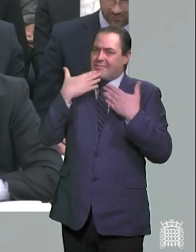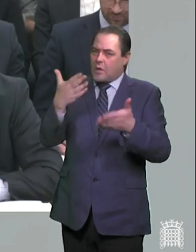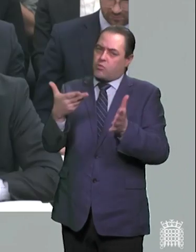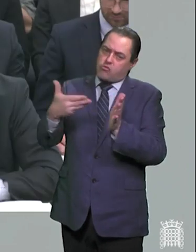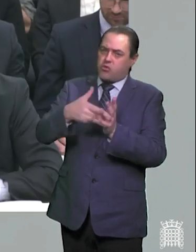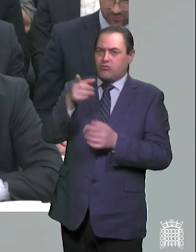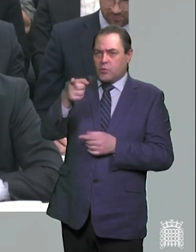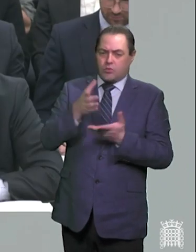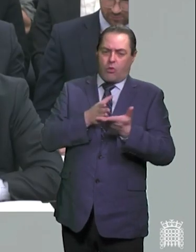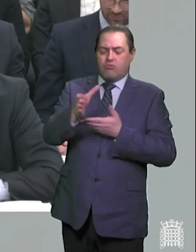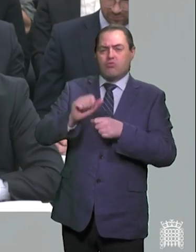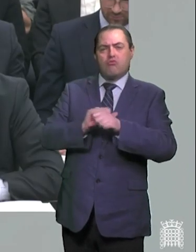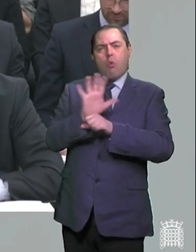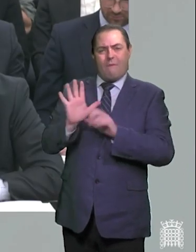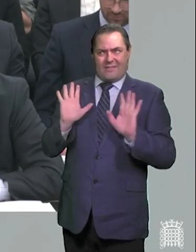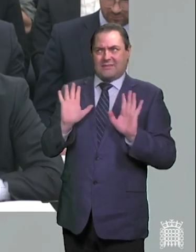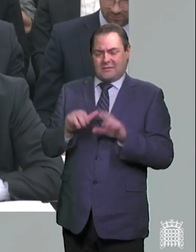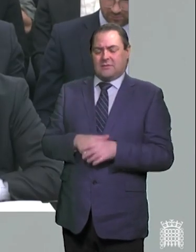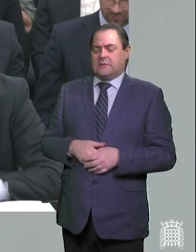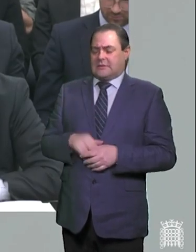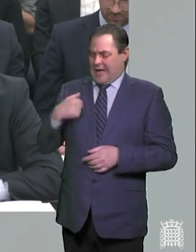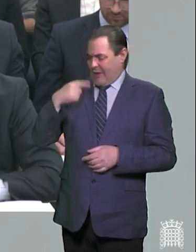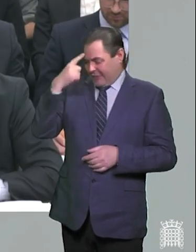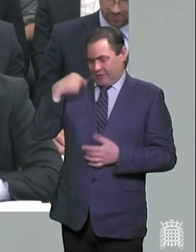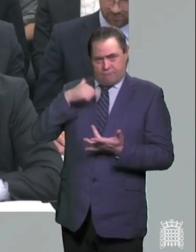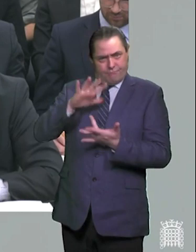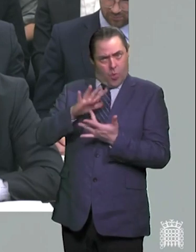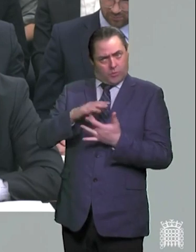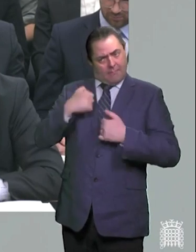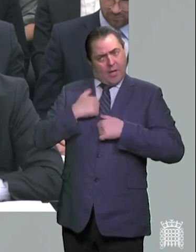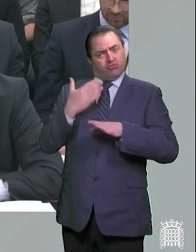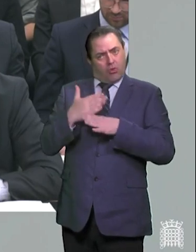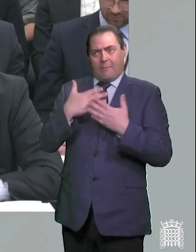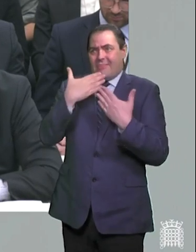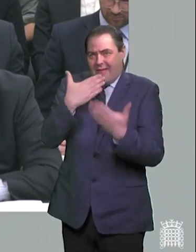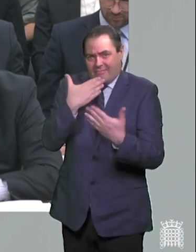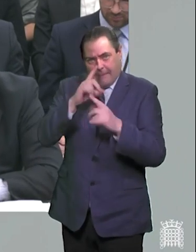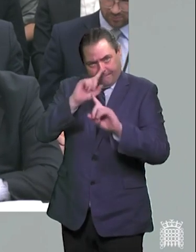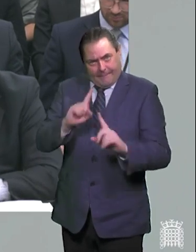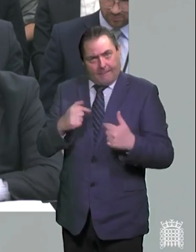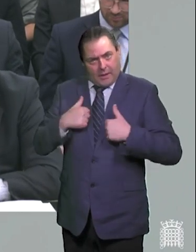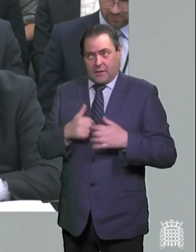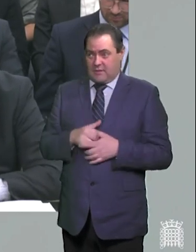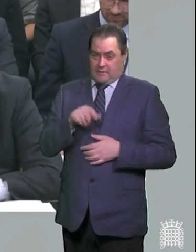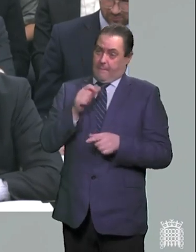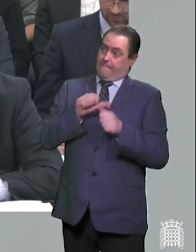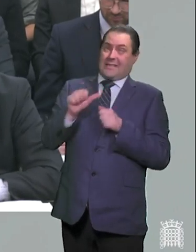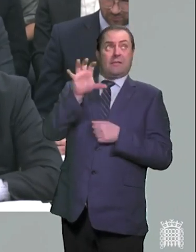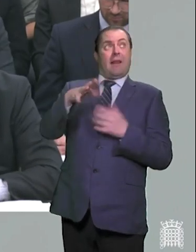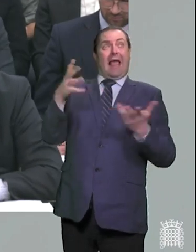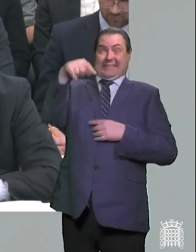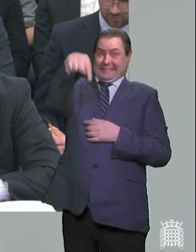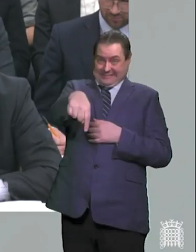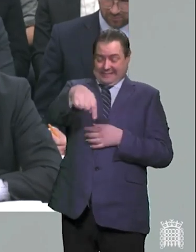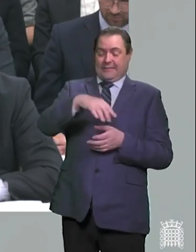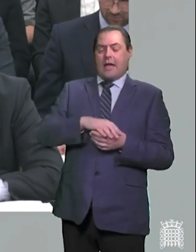contribution during COVID. I believe it was an important part of my job to do that. That was the best place to do it.